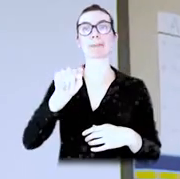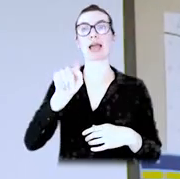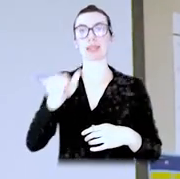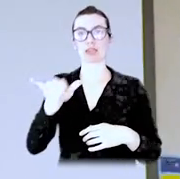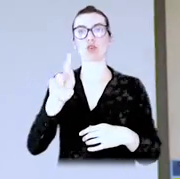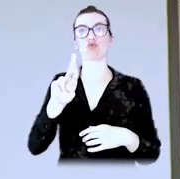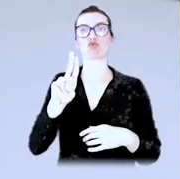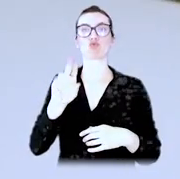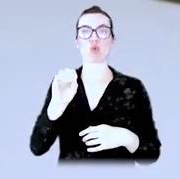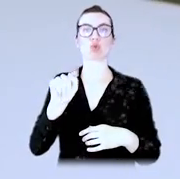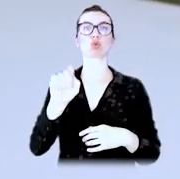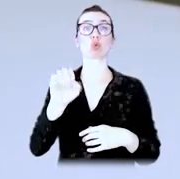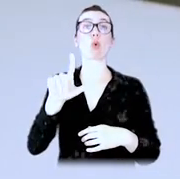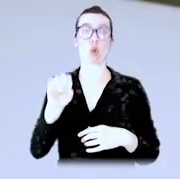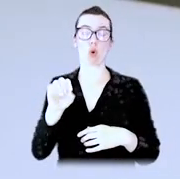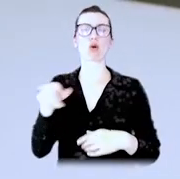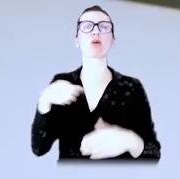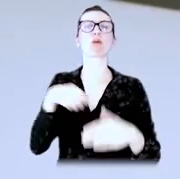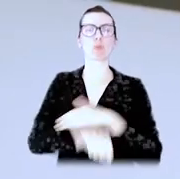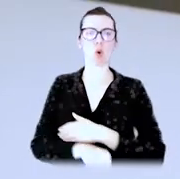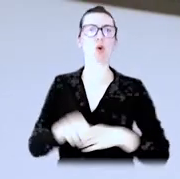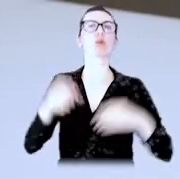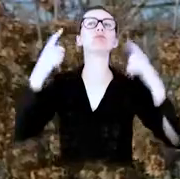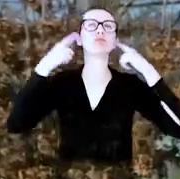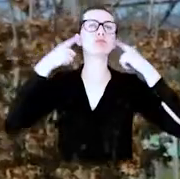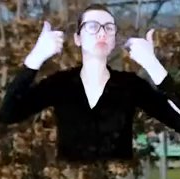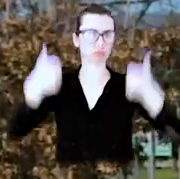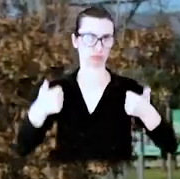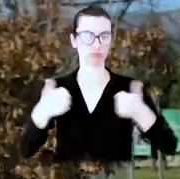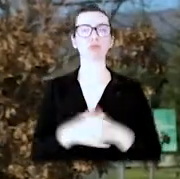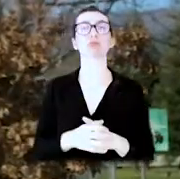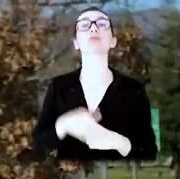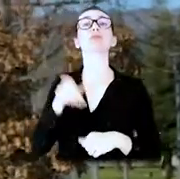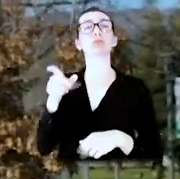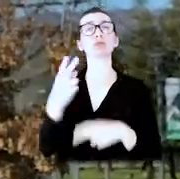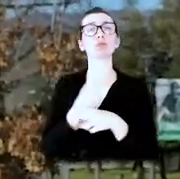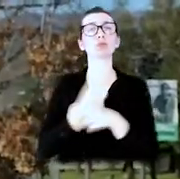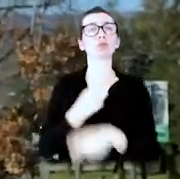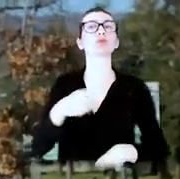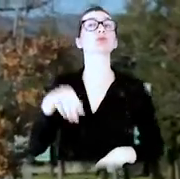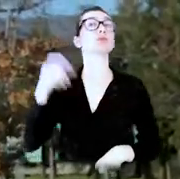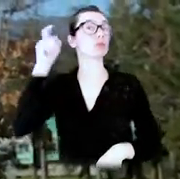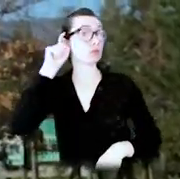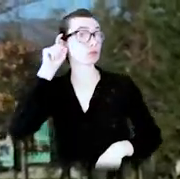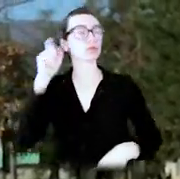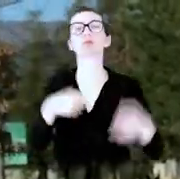loss and uses a hearing aid in one ear and an external cochlear implant in the other.